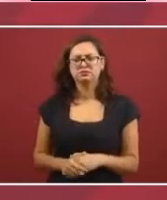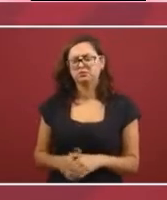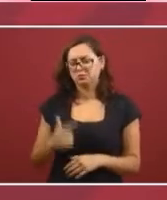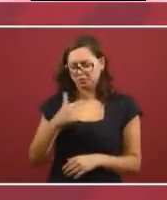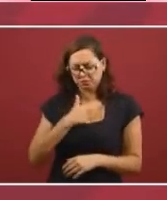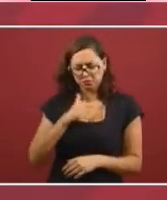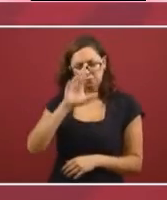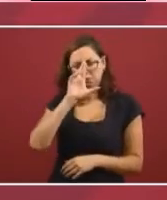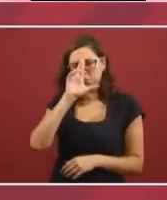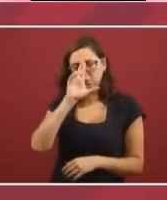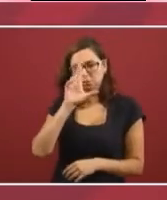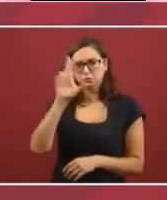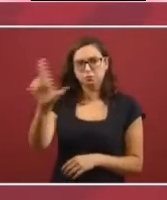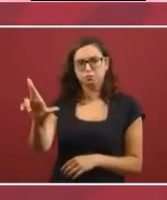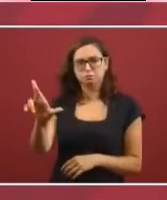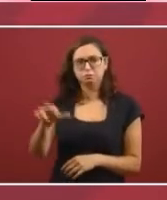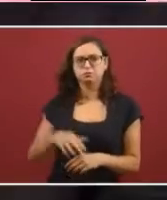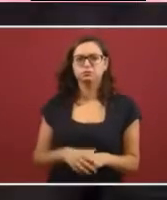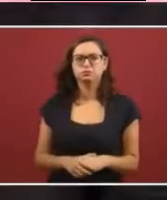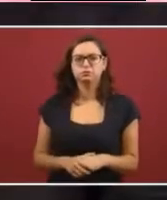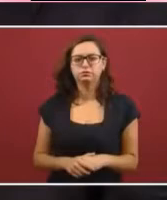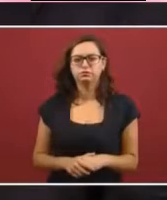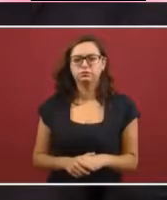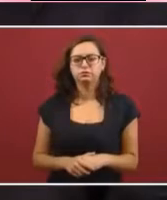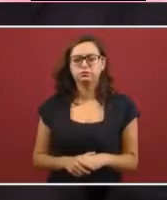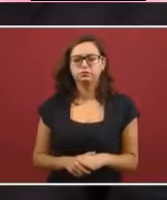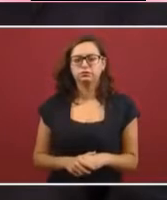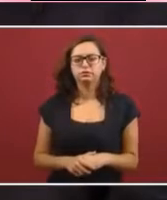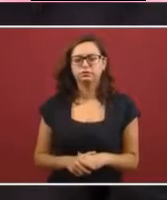Respeto. I respect.